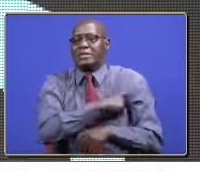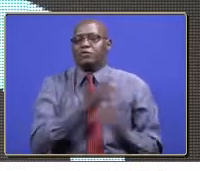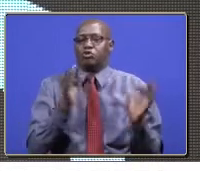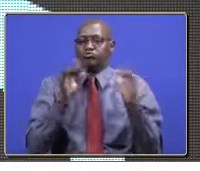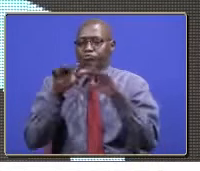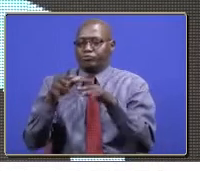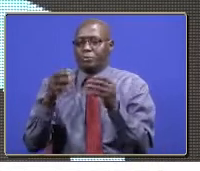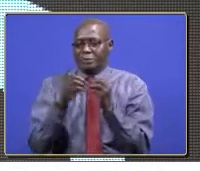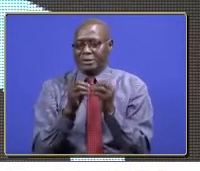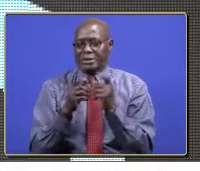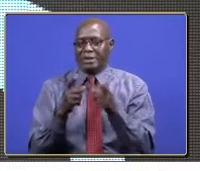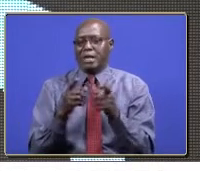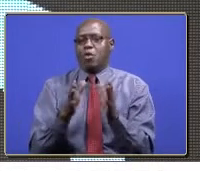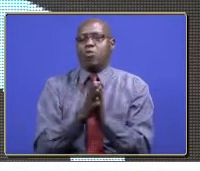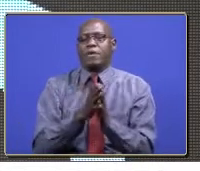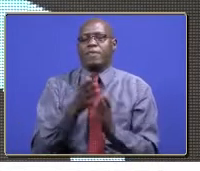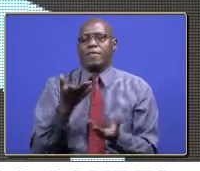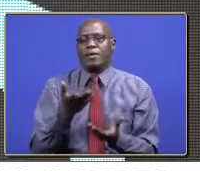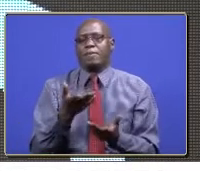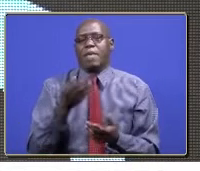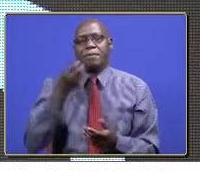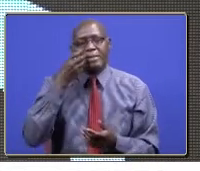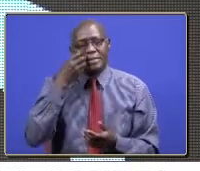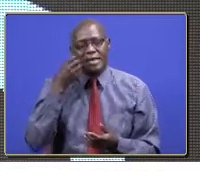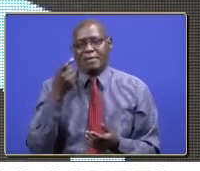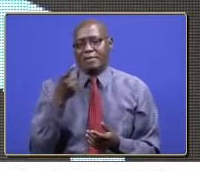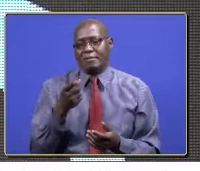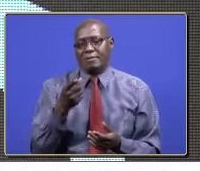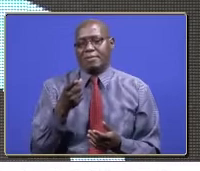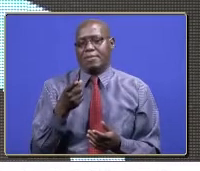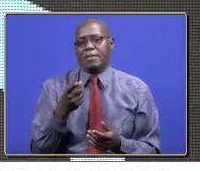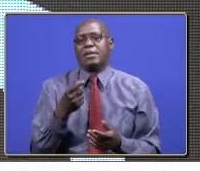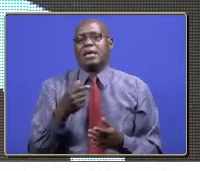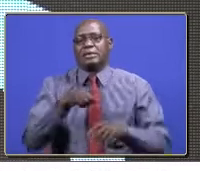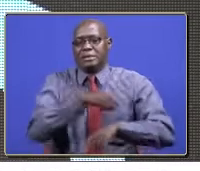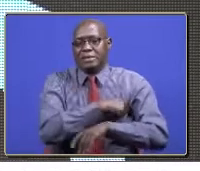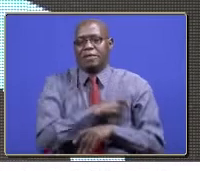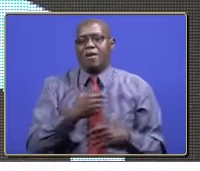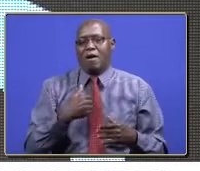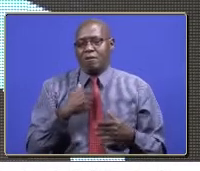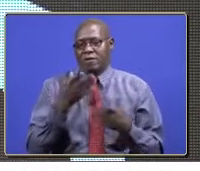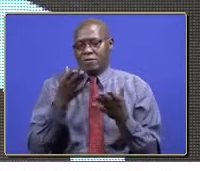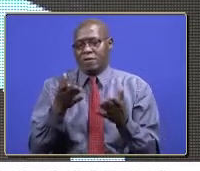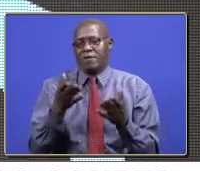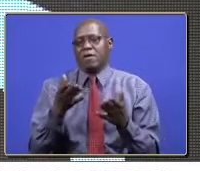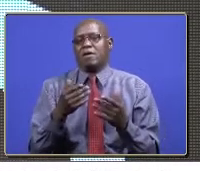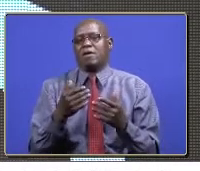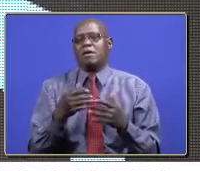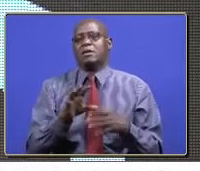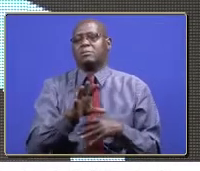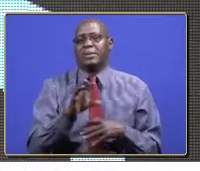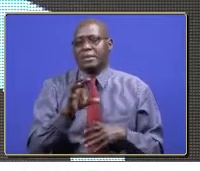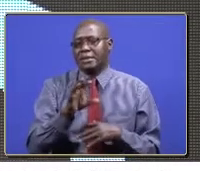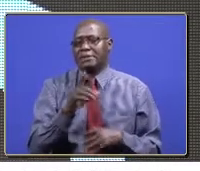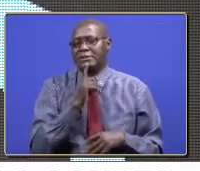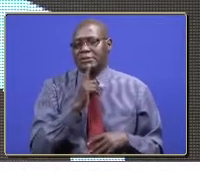Dr. Fred Matiangi noted that cases involving teenage pregnancies have been on a steady rise in recent months and said the